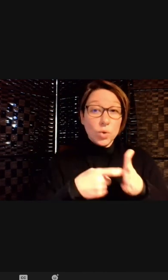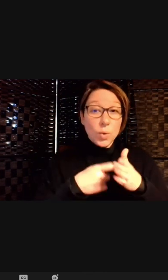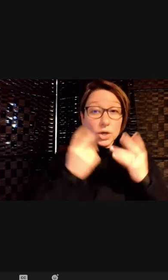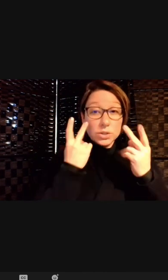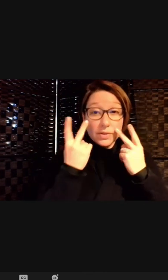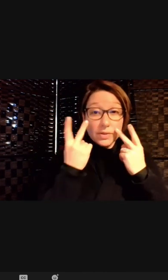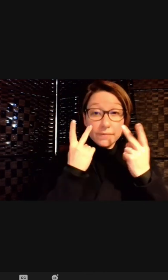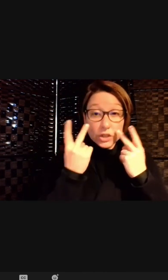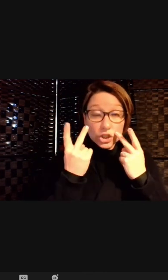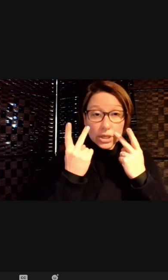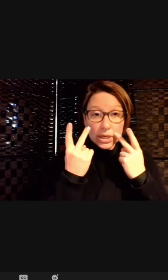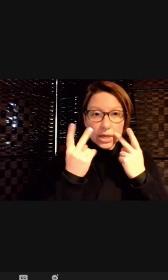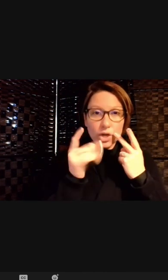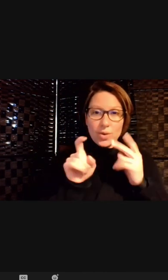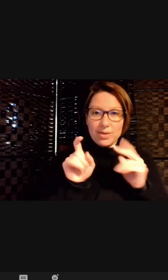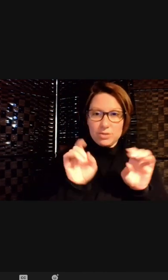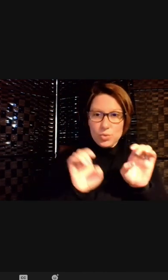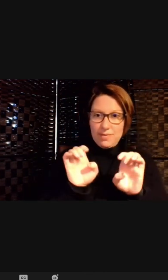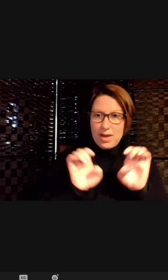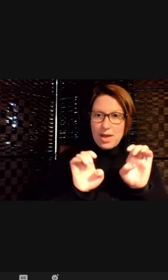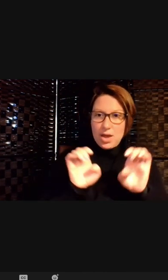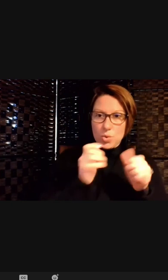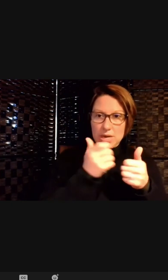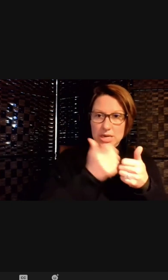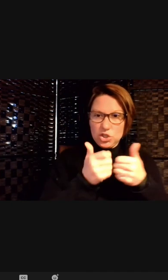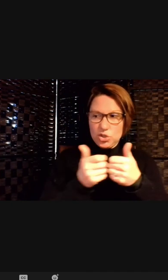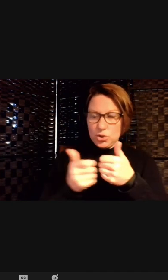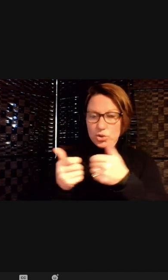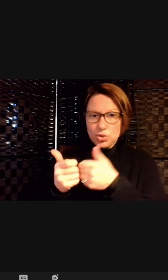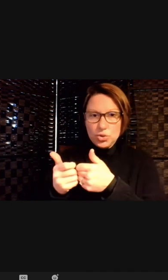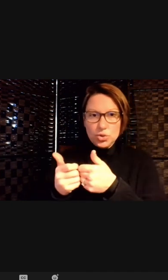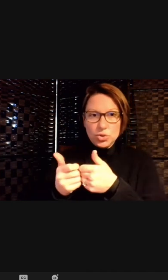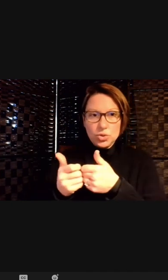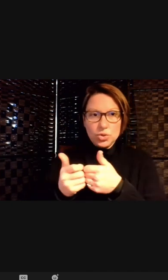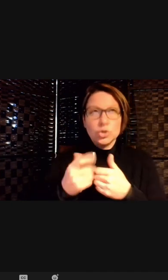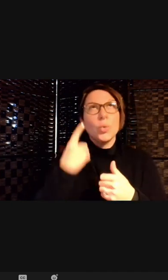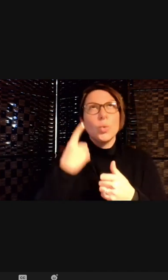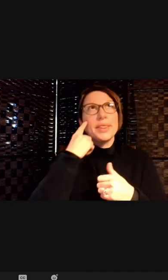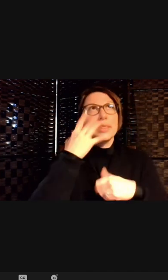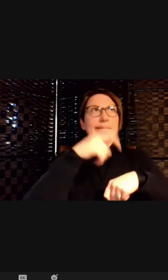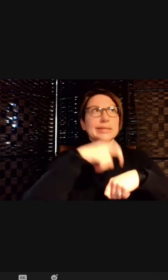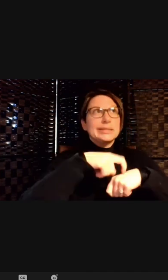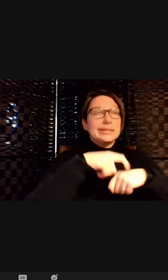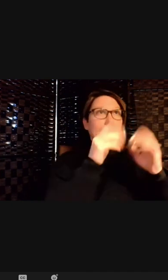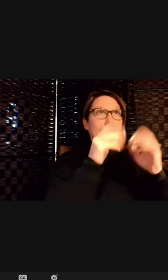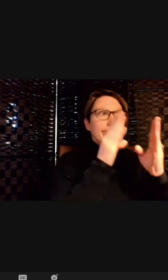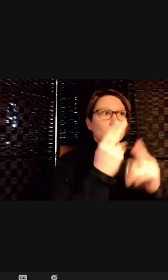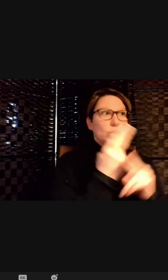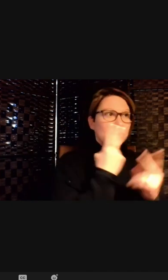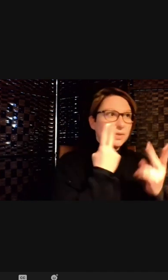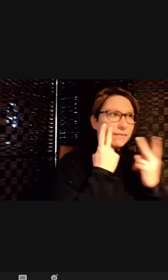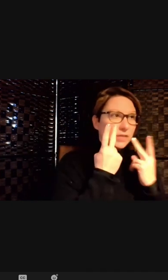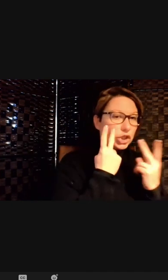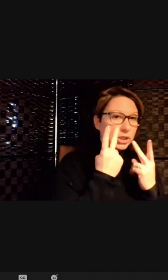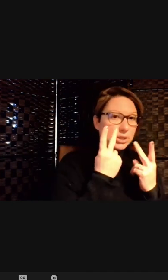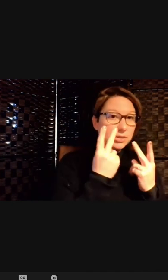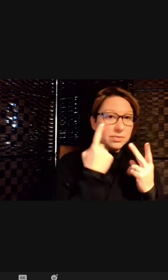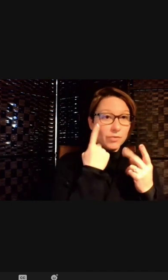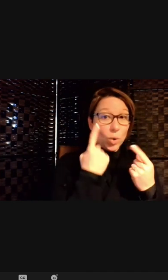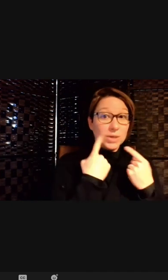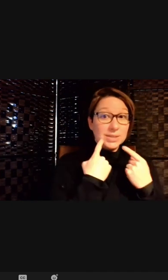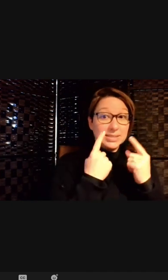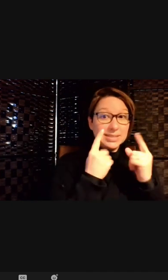done your learning media assessment and you've decided these are the times throughout the day that we're going to use vision to be accessible. Now for each